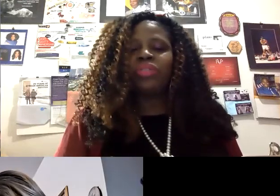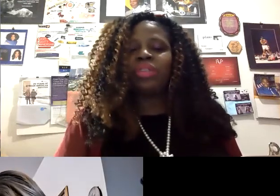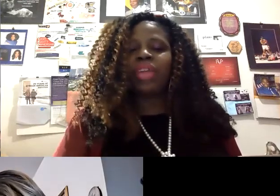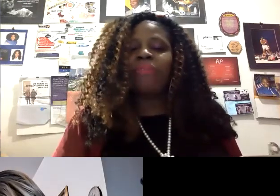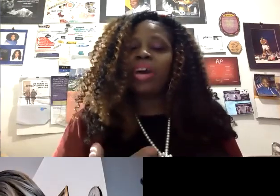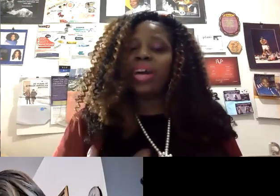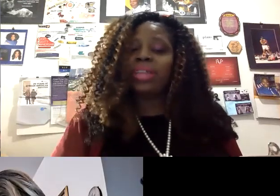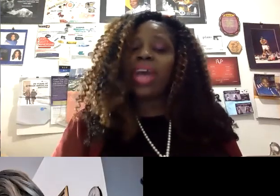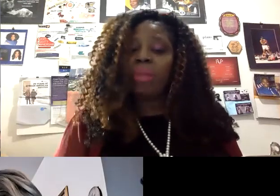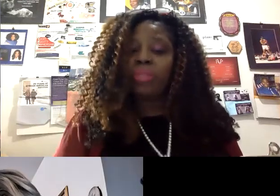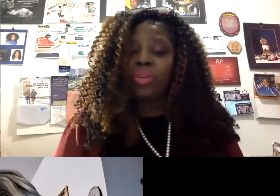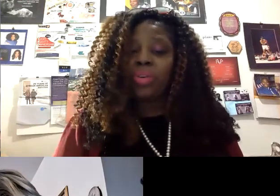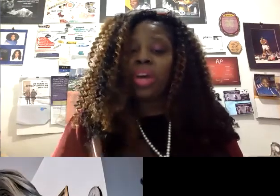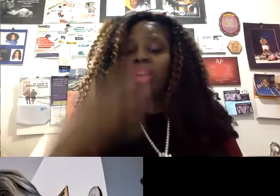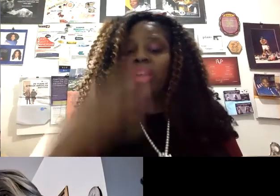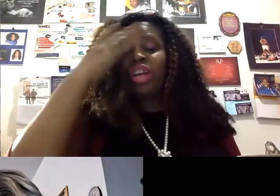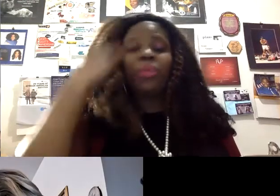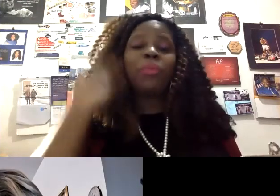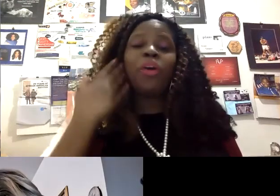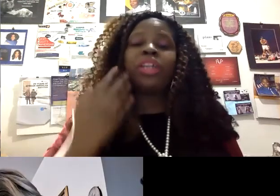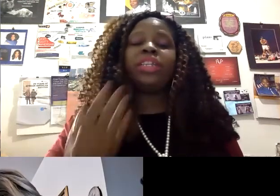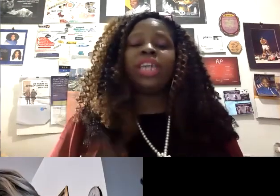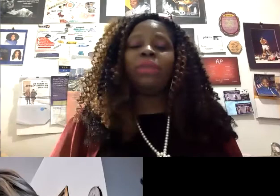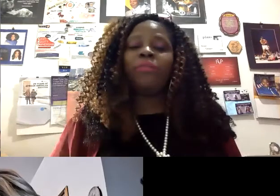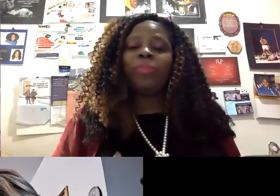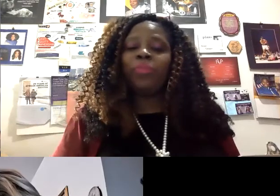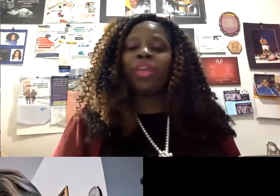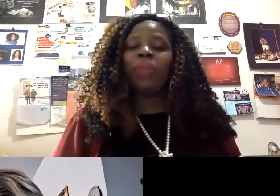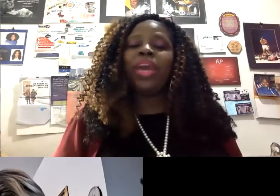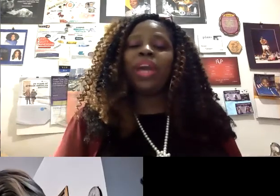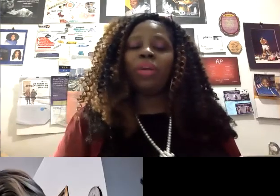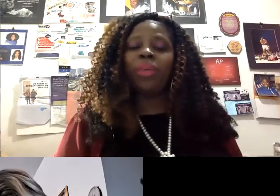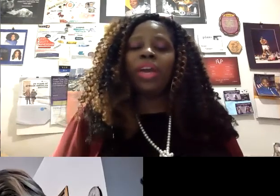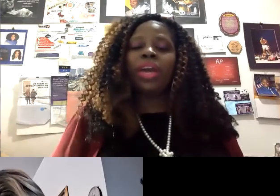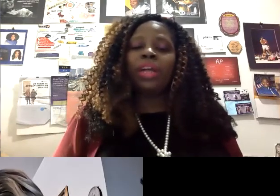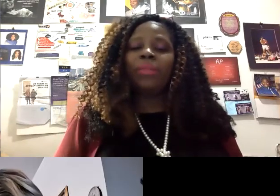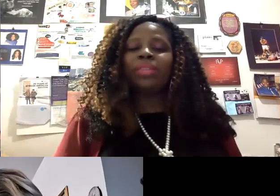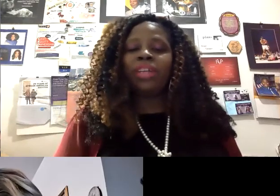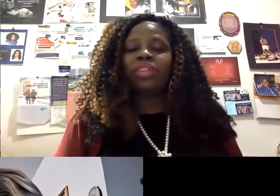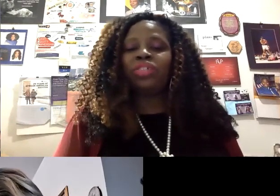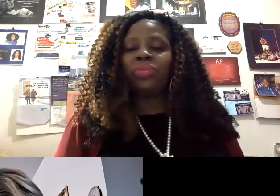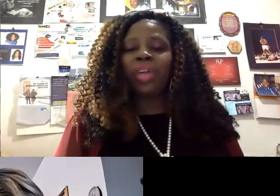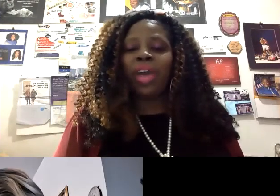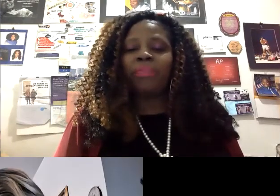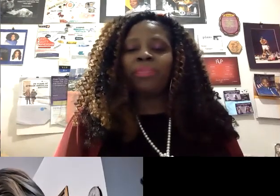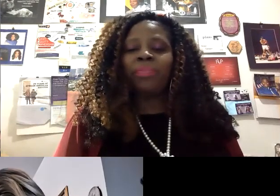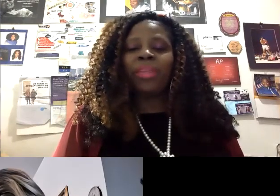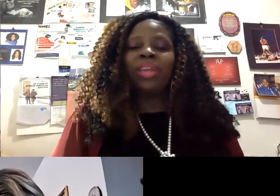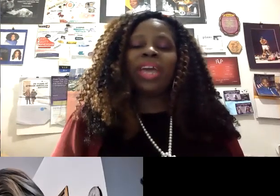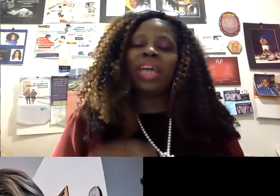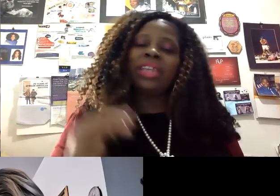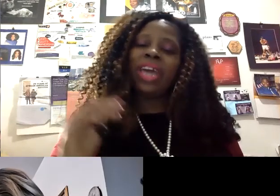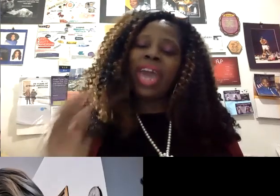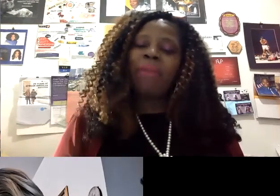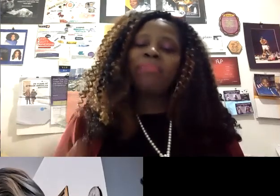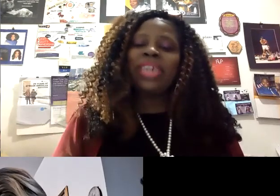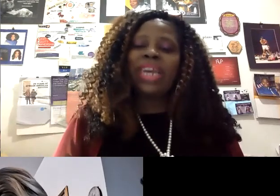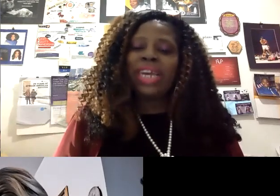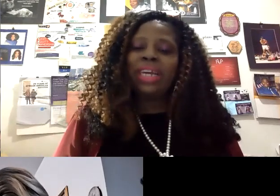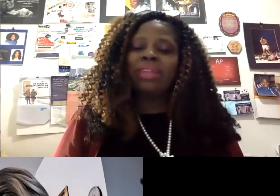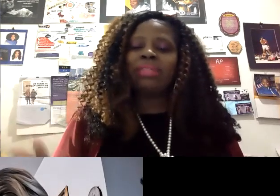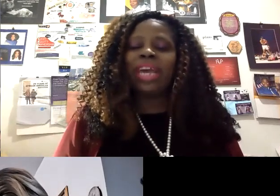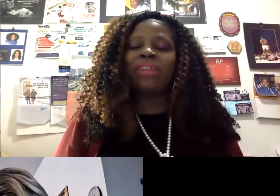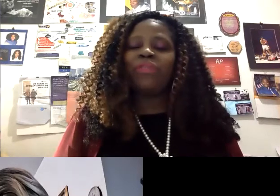hear and you decide for us to help you, you're going to be part of the team of people that we help. And I'm excited to do that. The